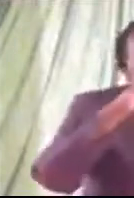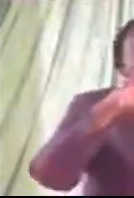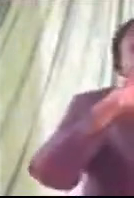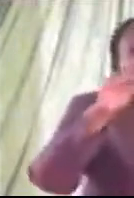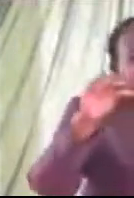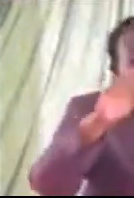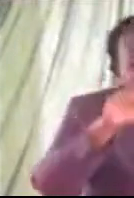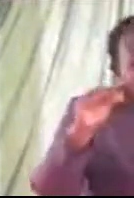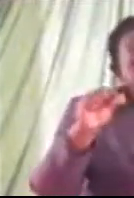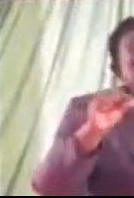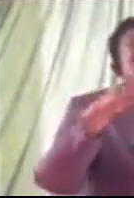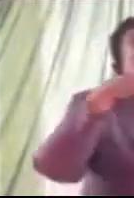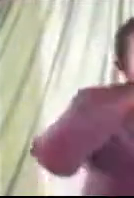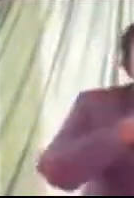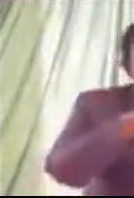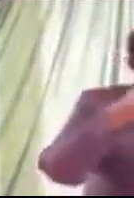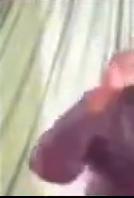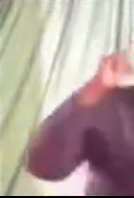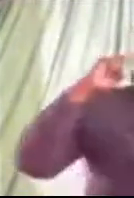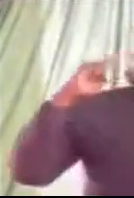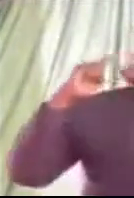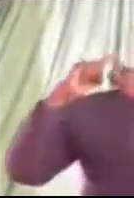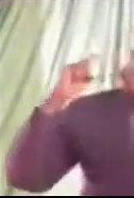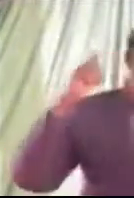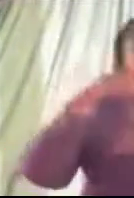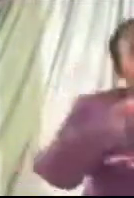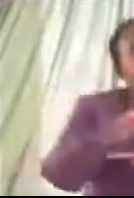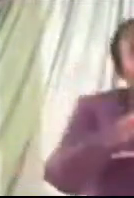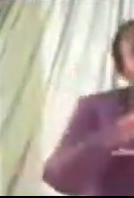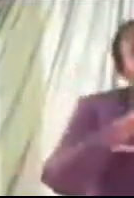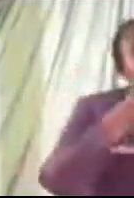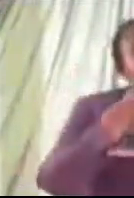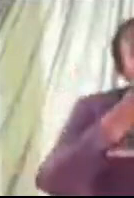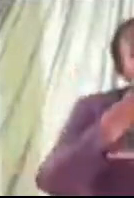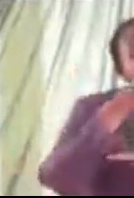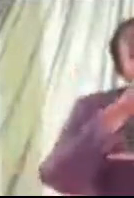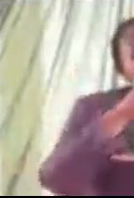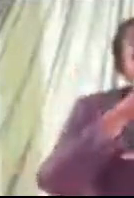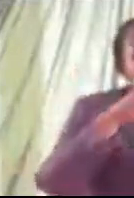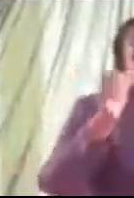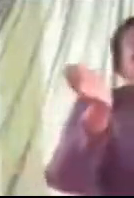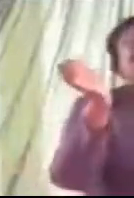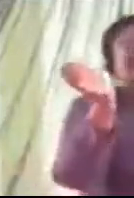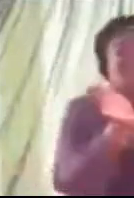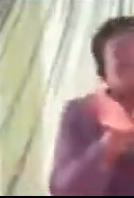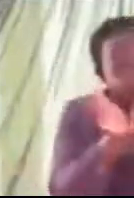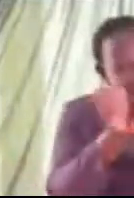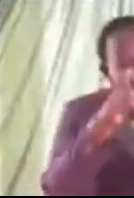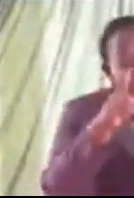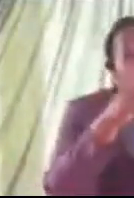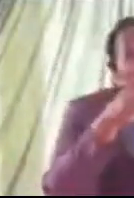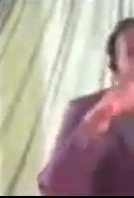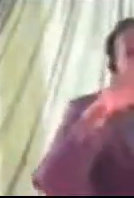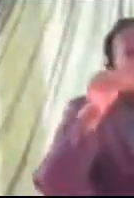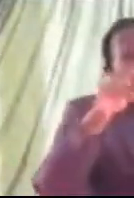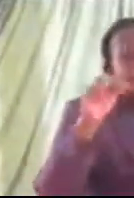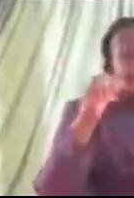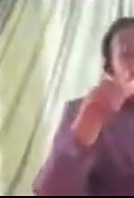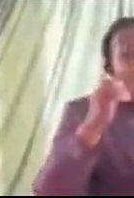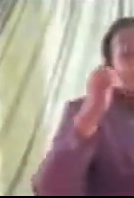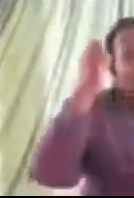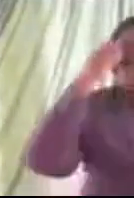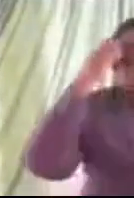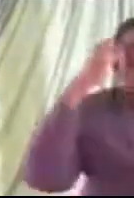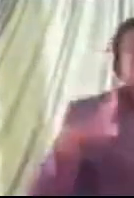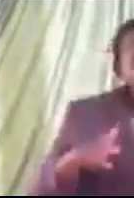your experience, isn't it? Mm-hmm. So you were swept up in all this maneno of the coup, students, rioting